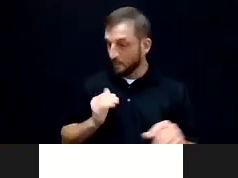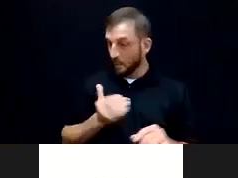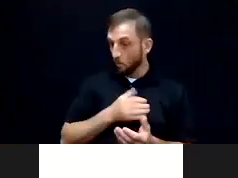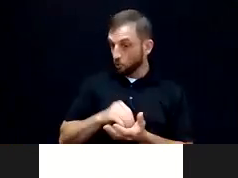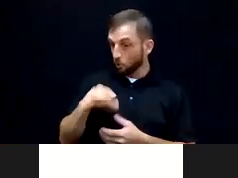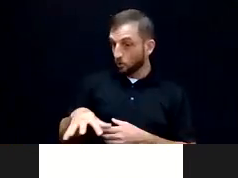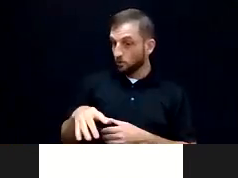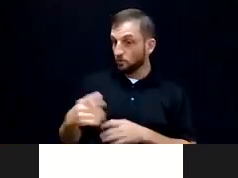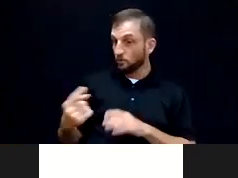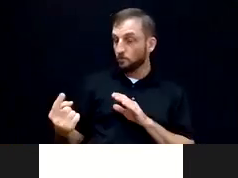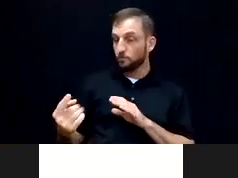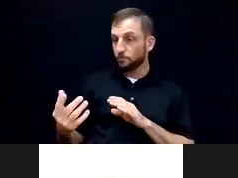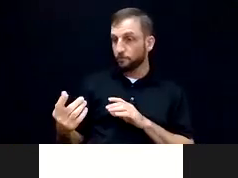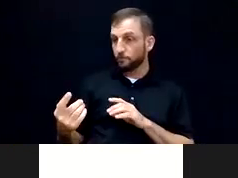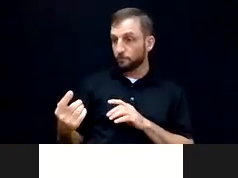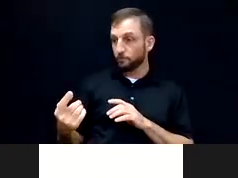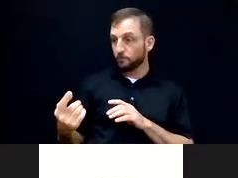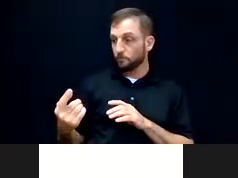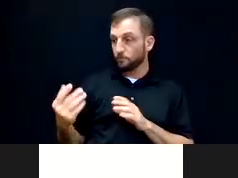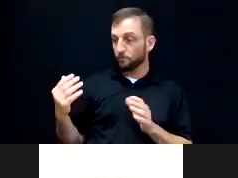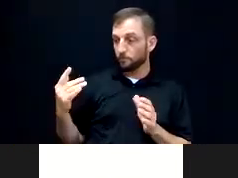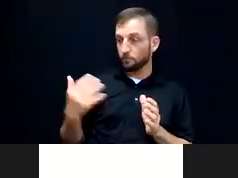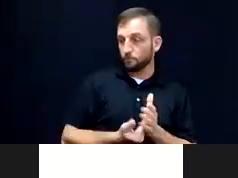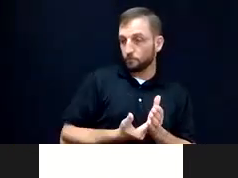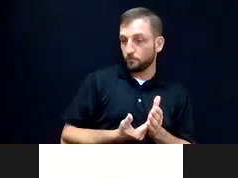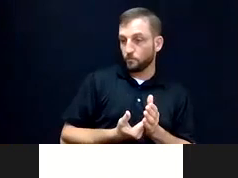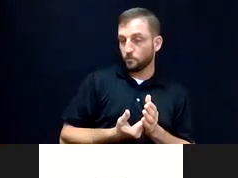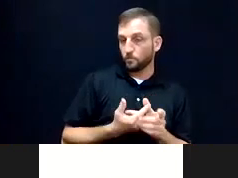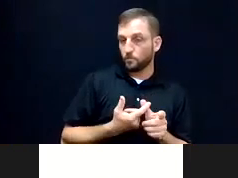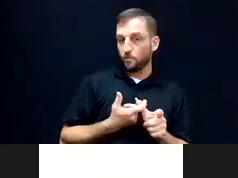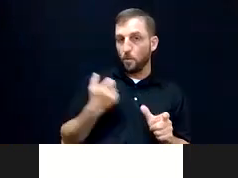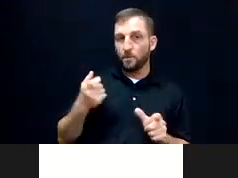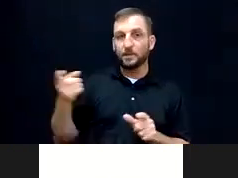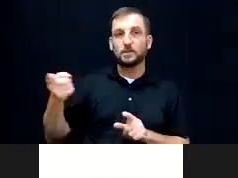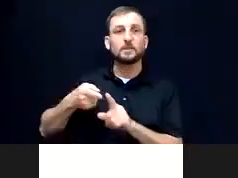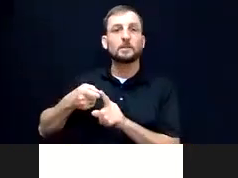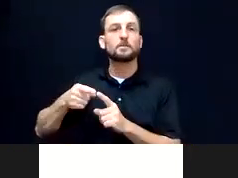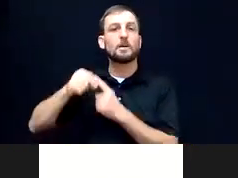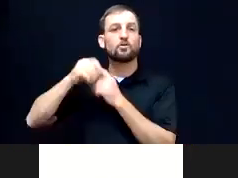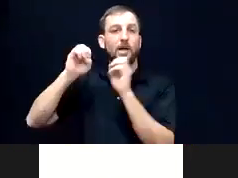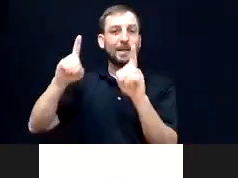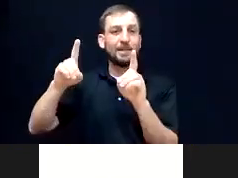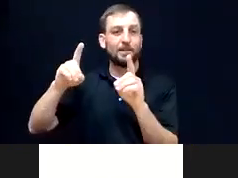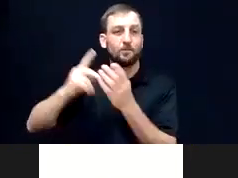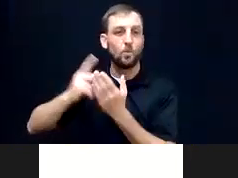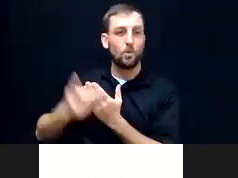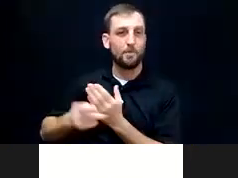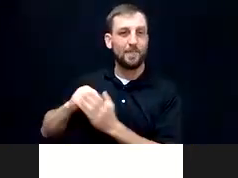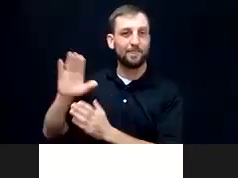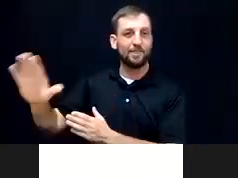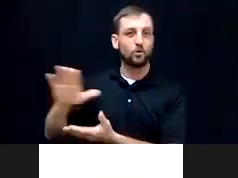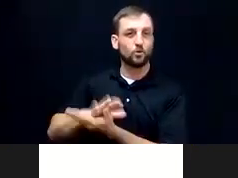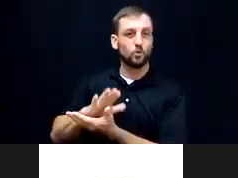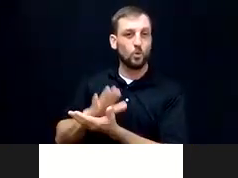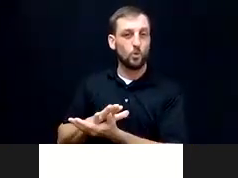coming in typically from the special education program at their school.